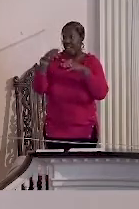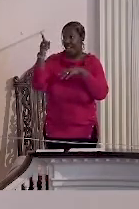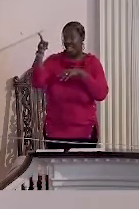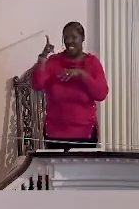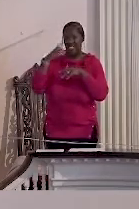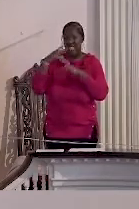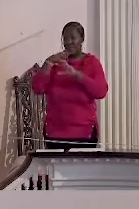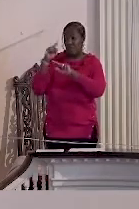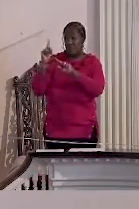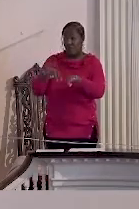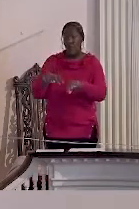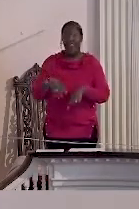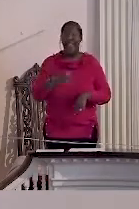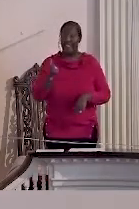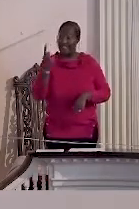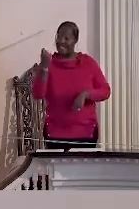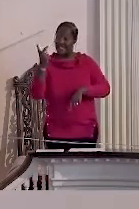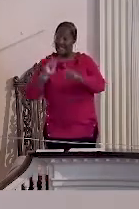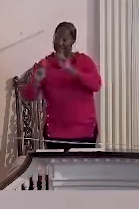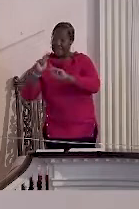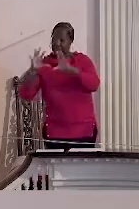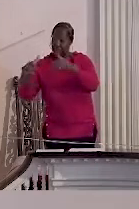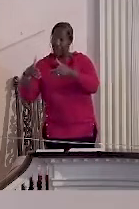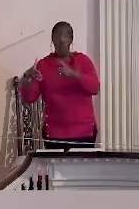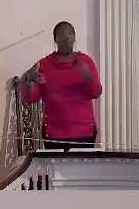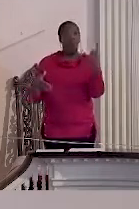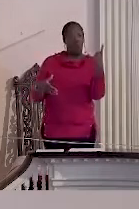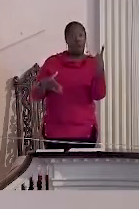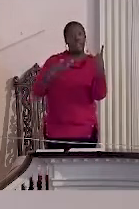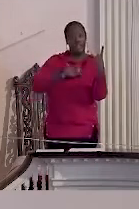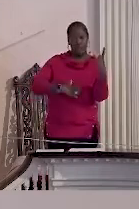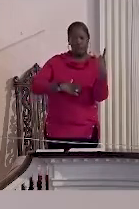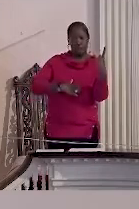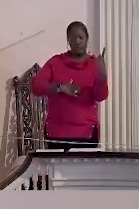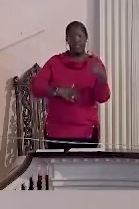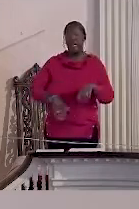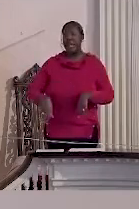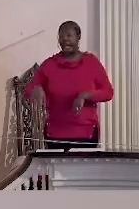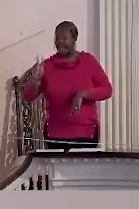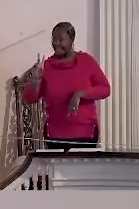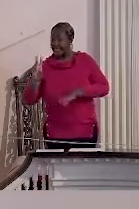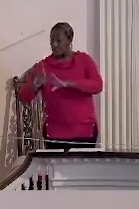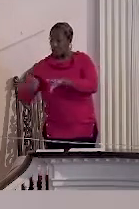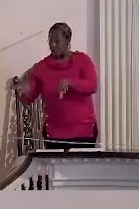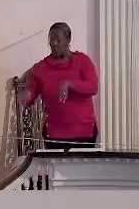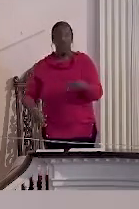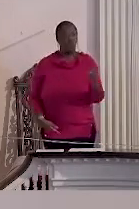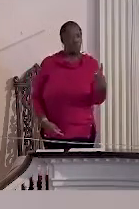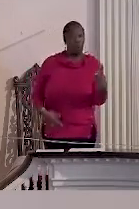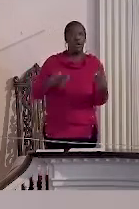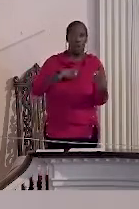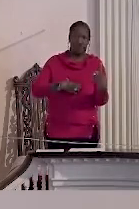in 11 people is hungry, and one in six are children.